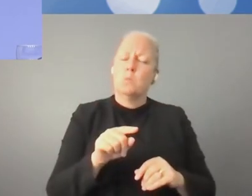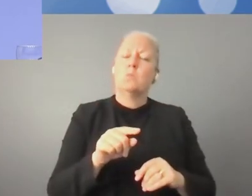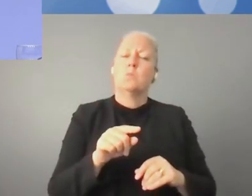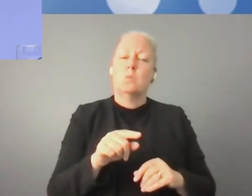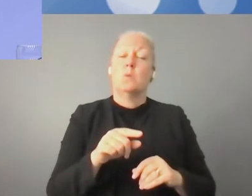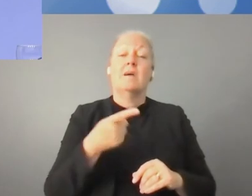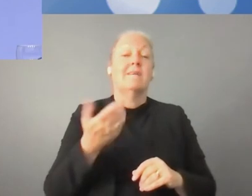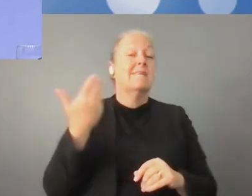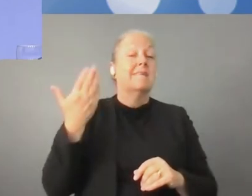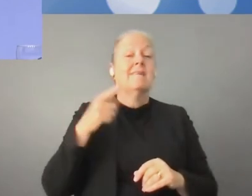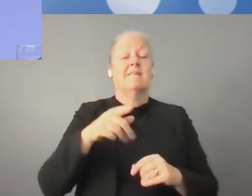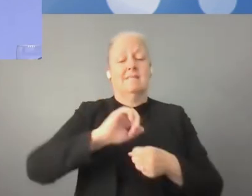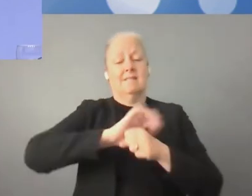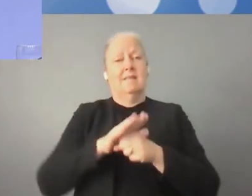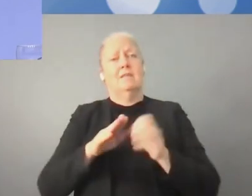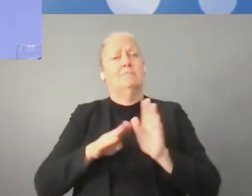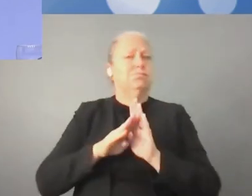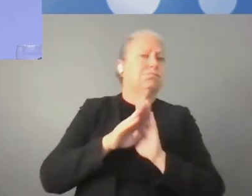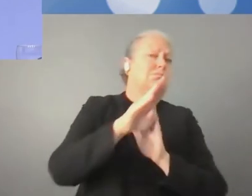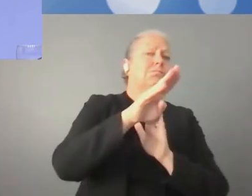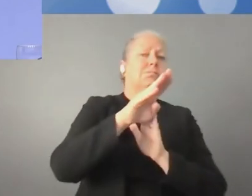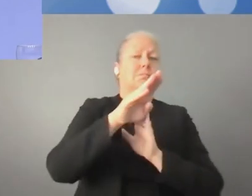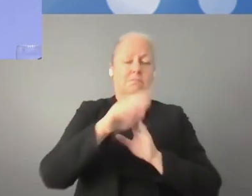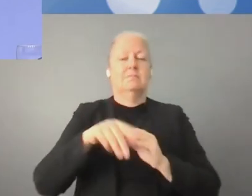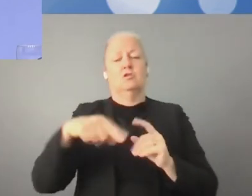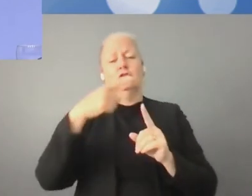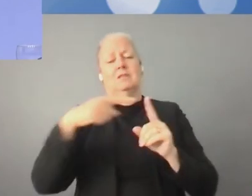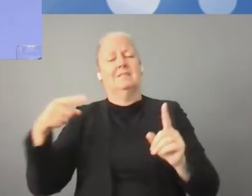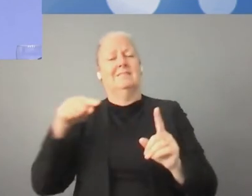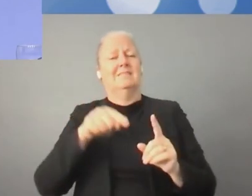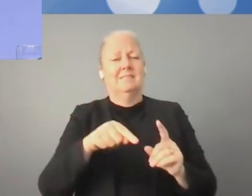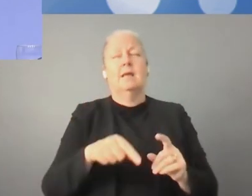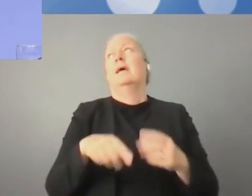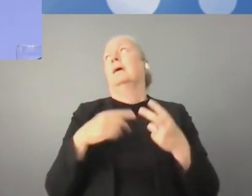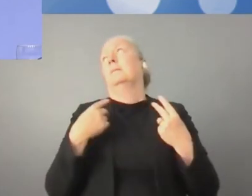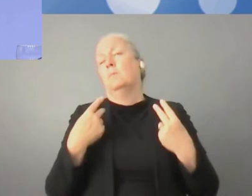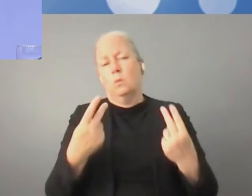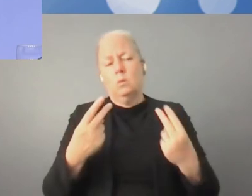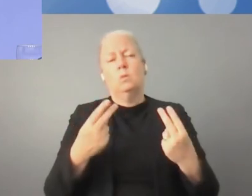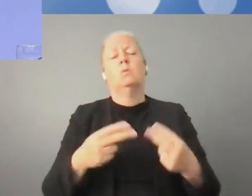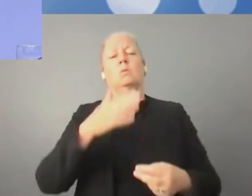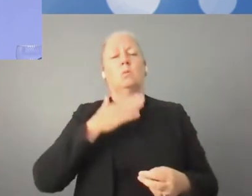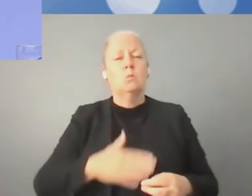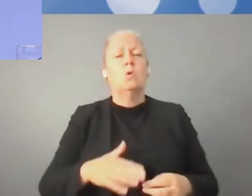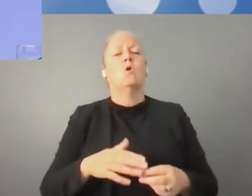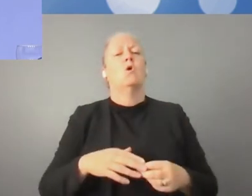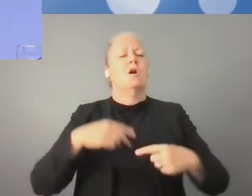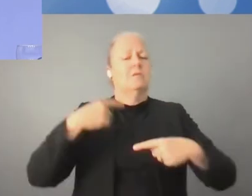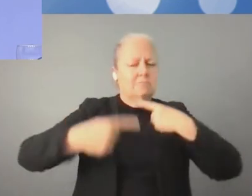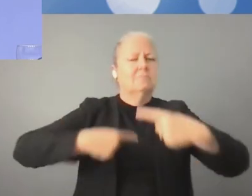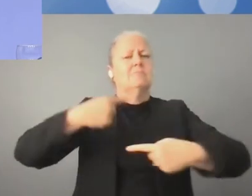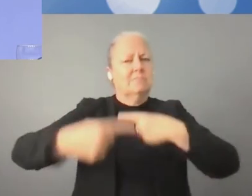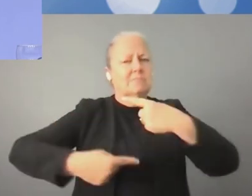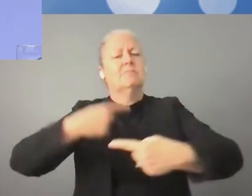crisis digitalization is absolutely instrumental to ensure robust and sustainable growth for the